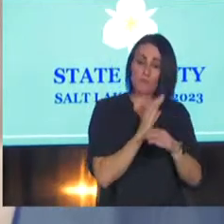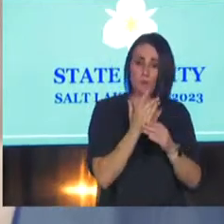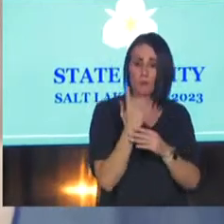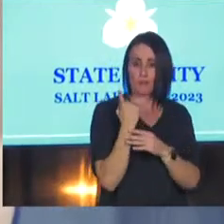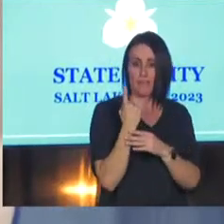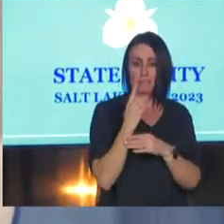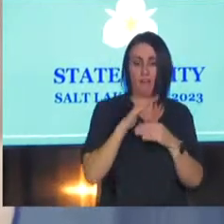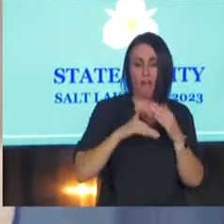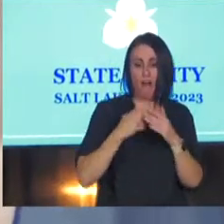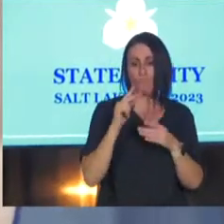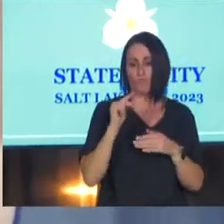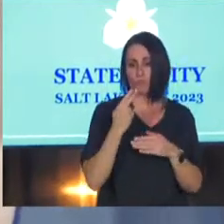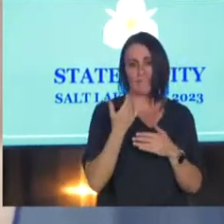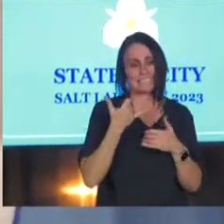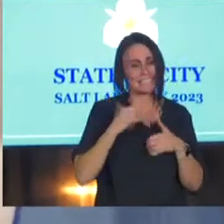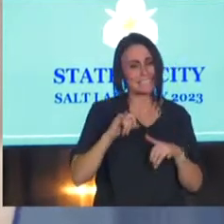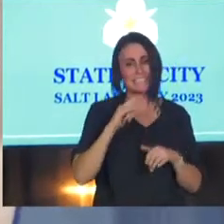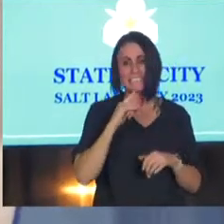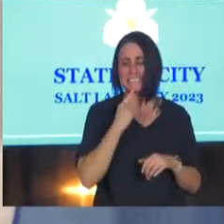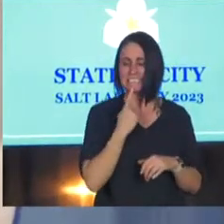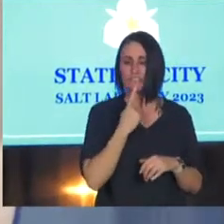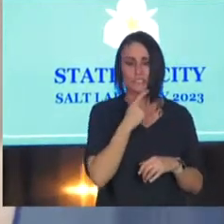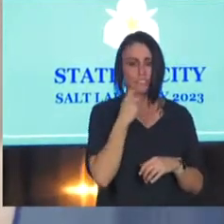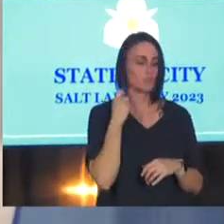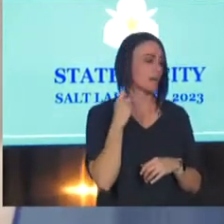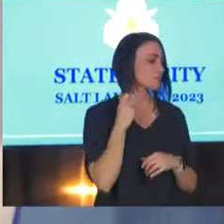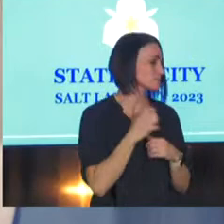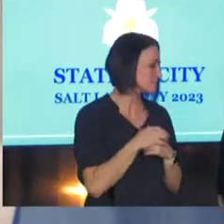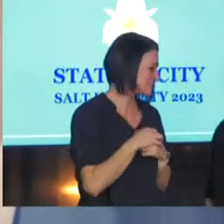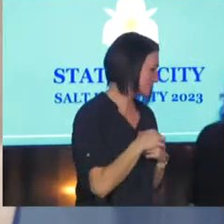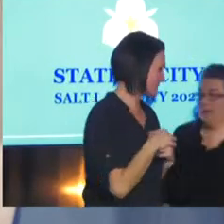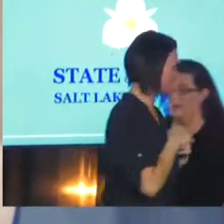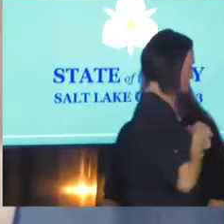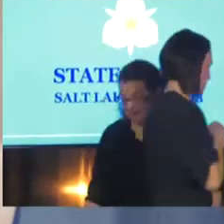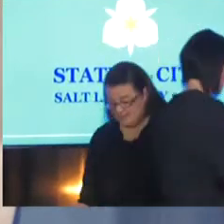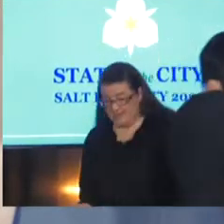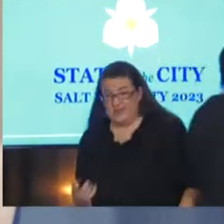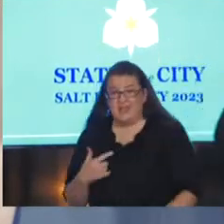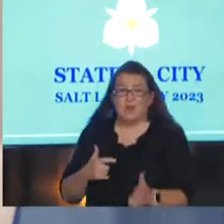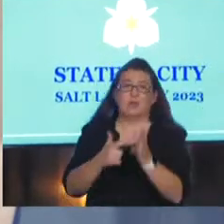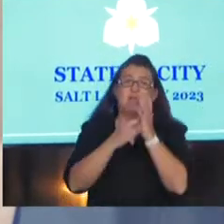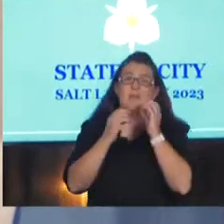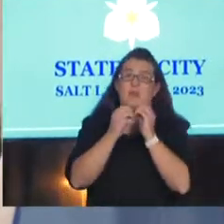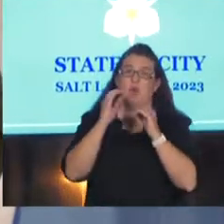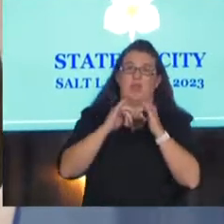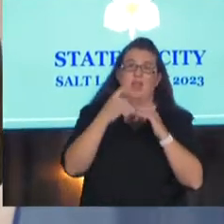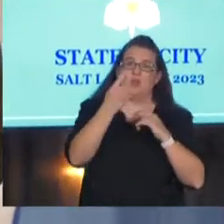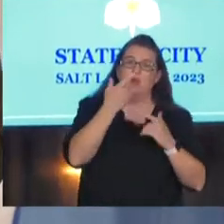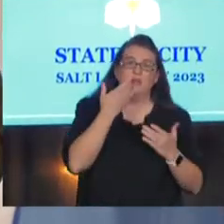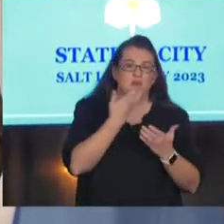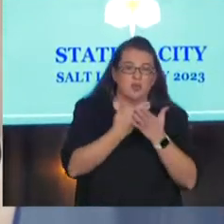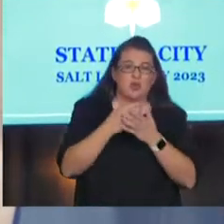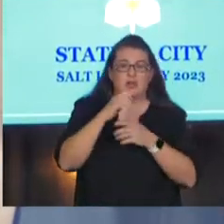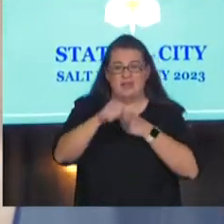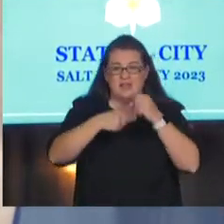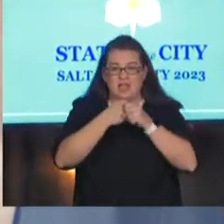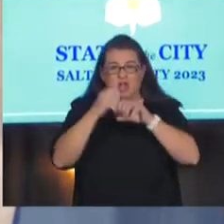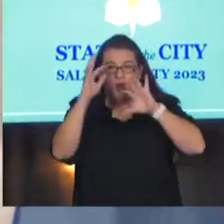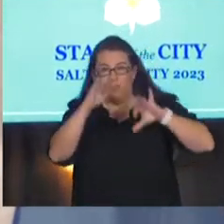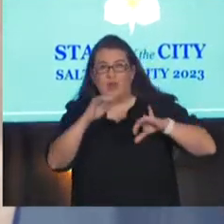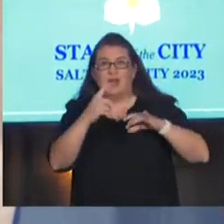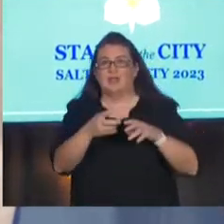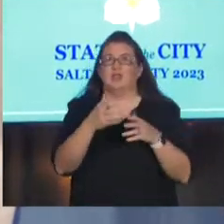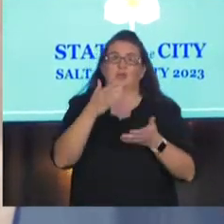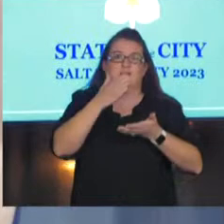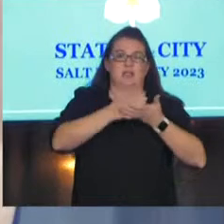all of Utah still remains in a serious drought. It will take more than one good year to pull our watershed out of this